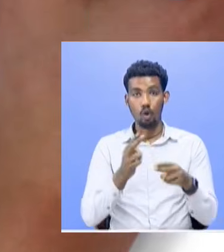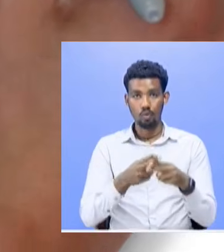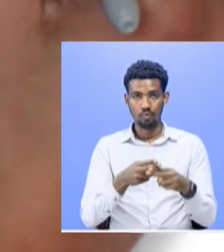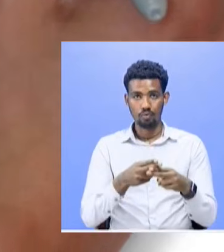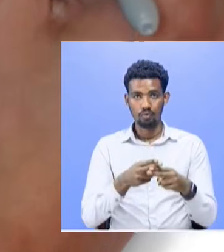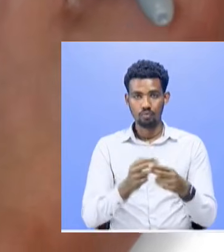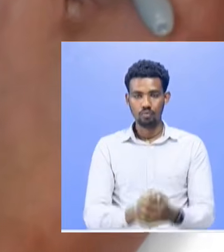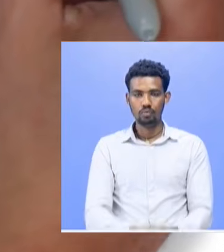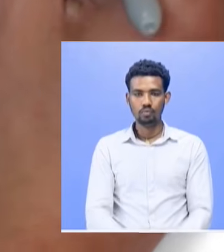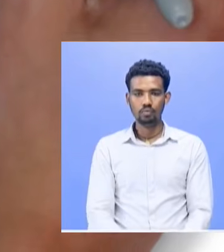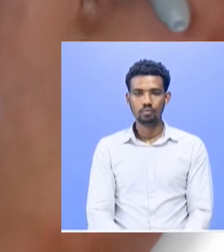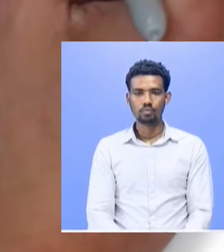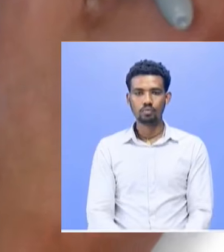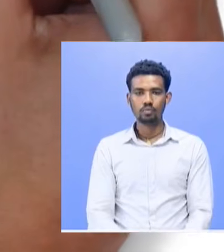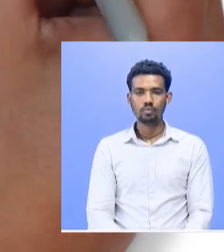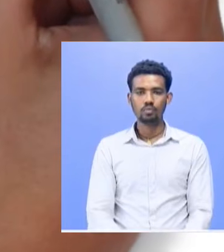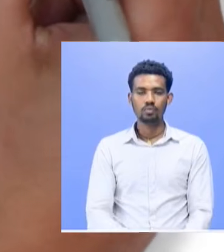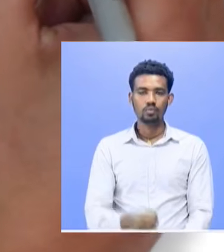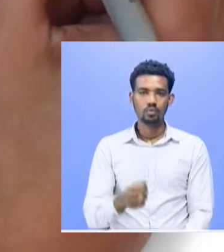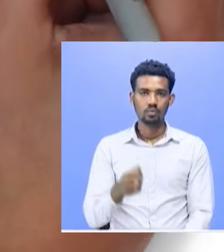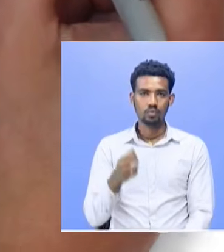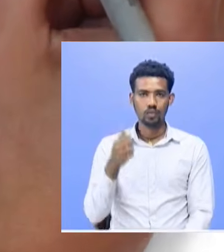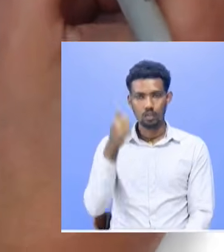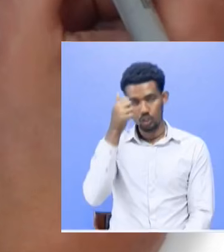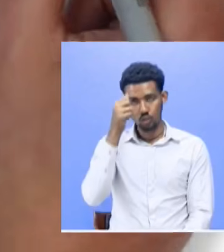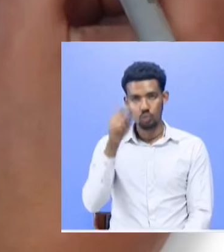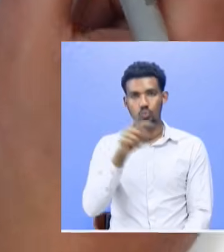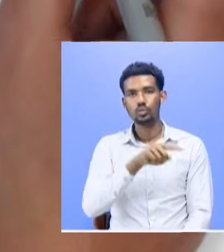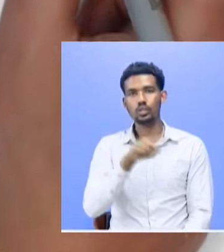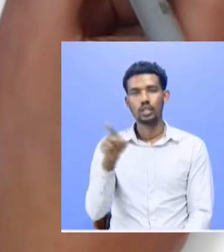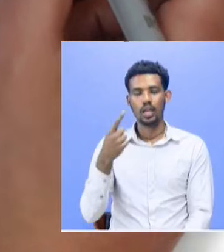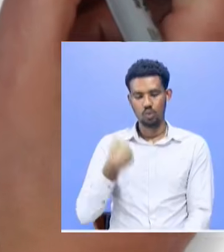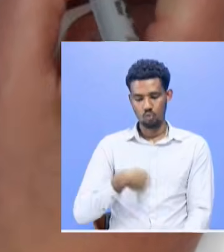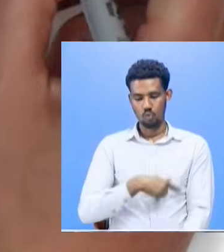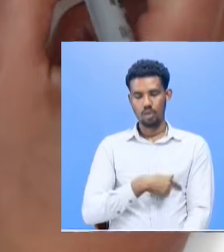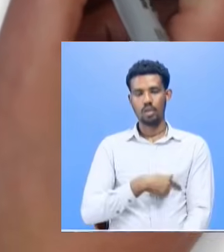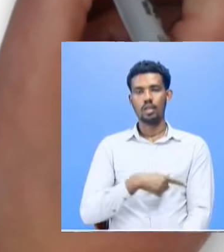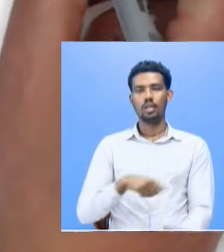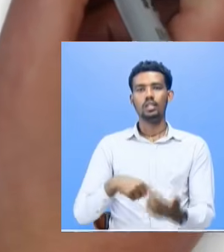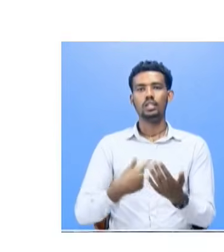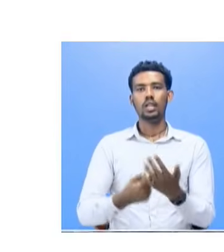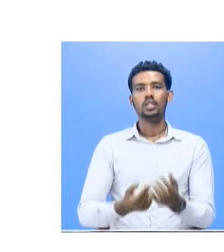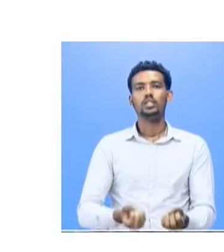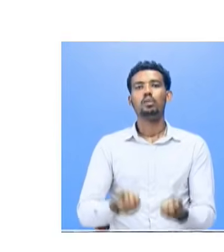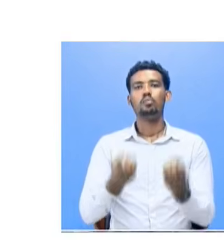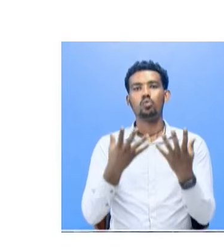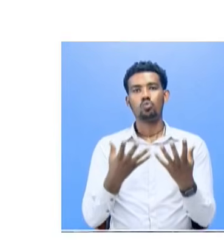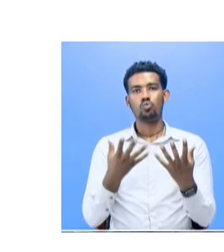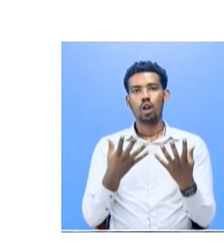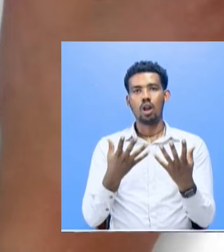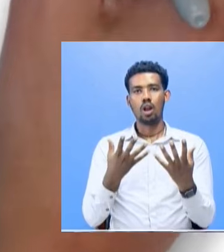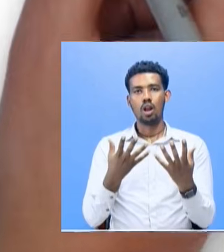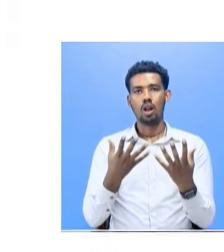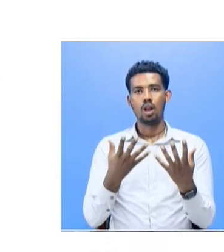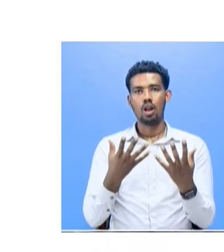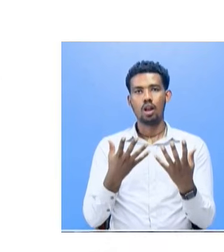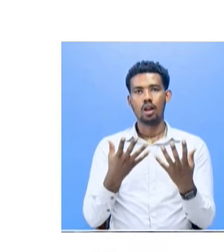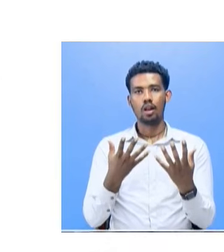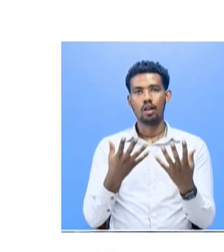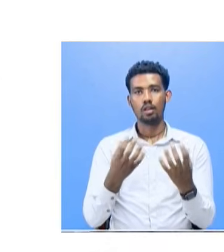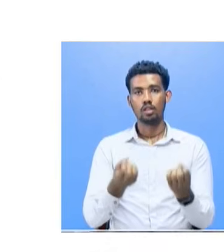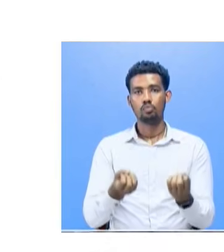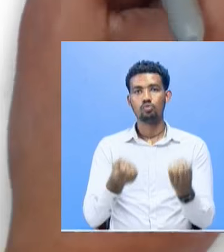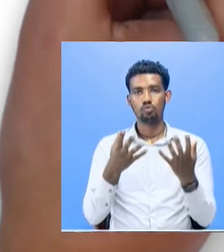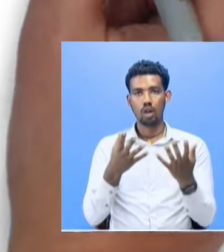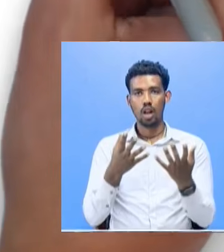you, they, we. Here is a plural. So use what?